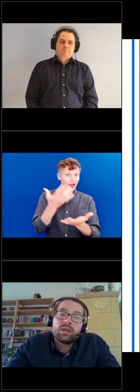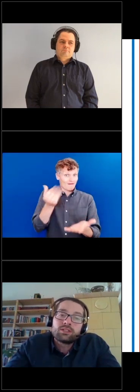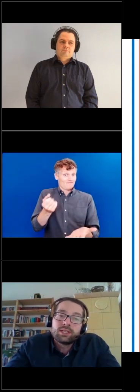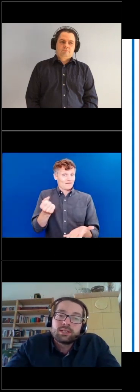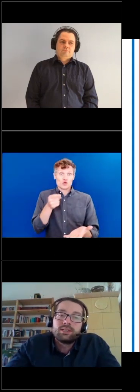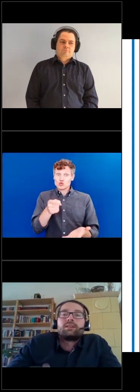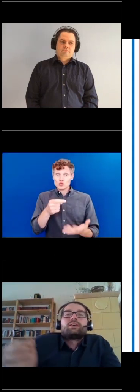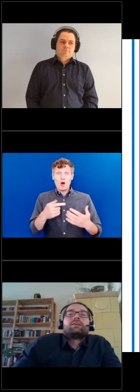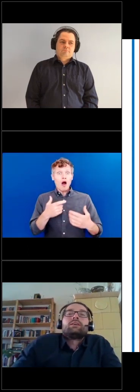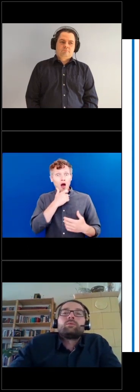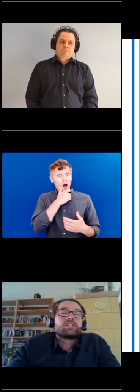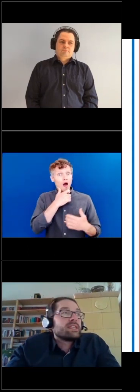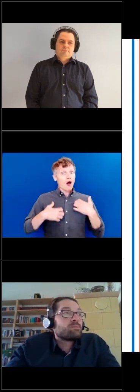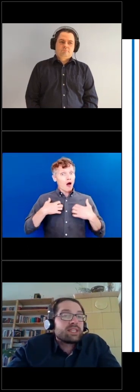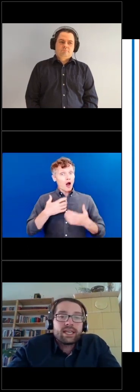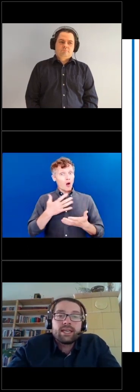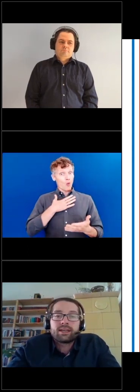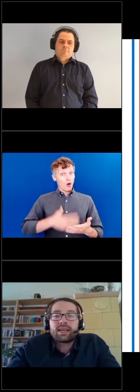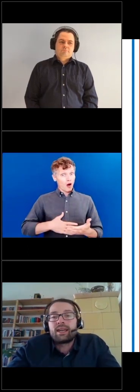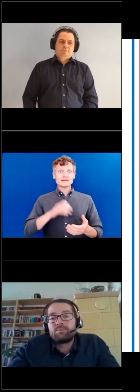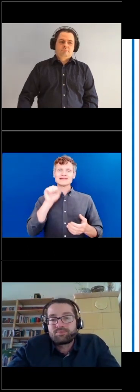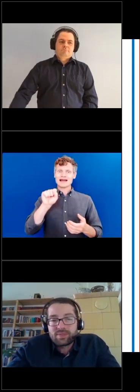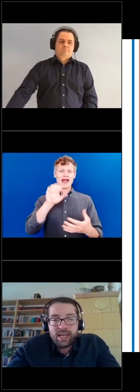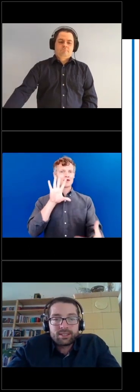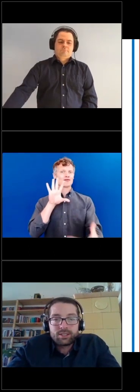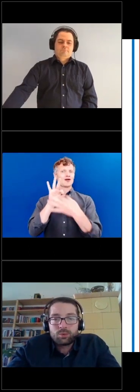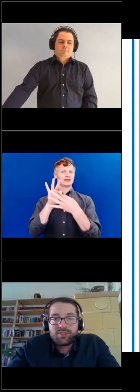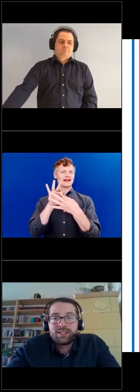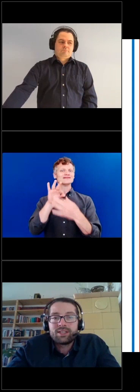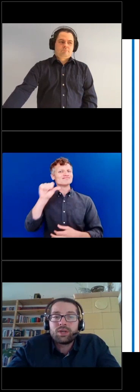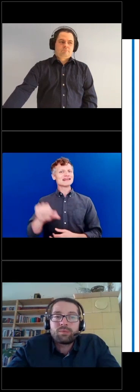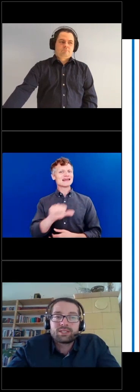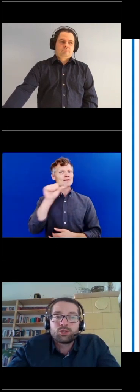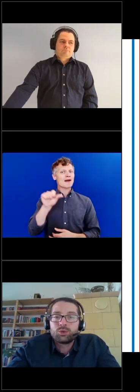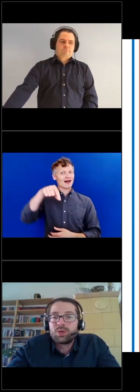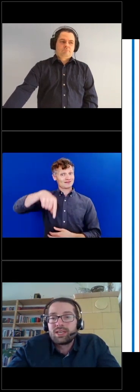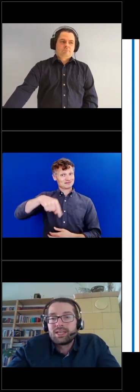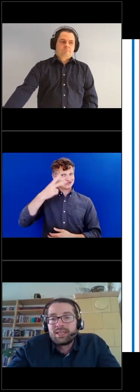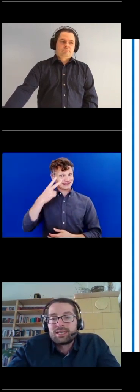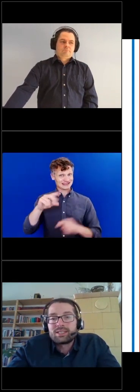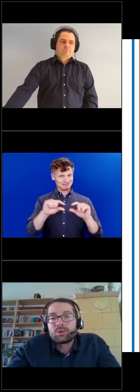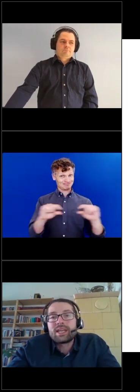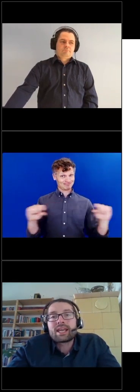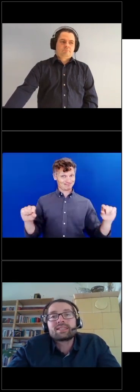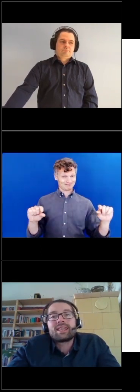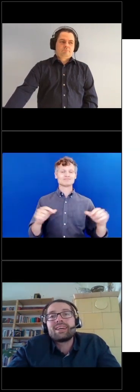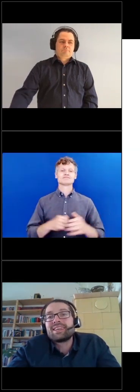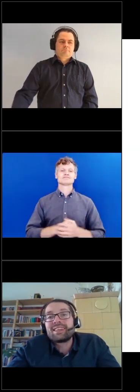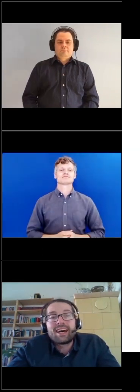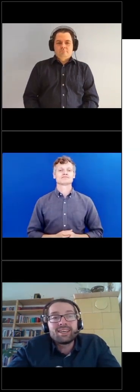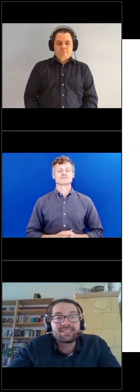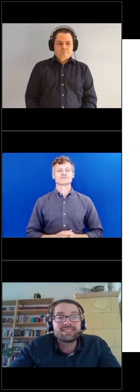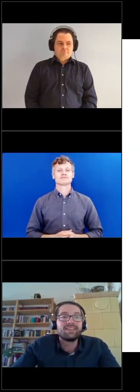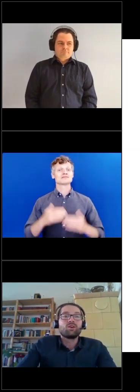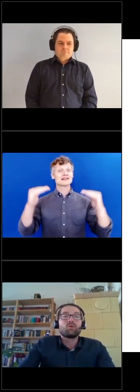our email address, which is displayed here again, and you will find in your emails too. So next slide